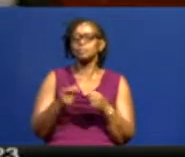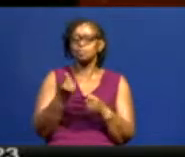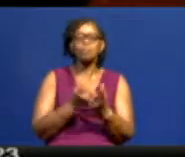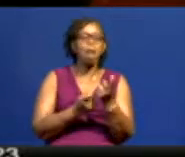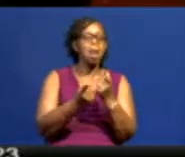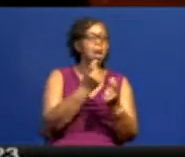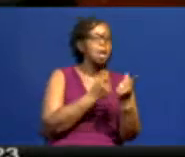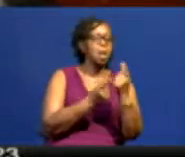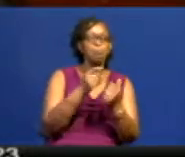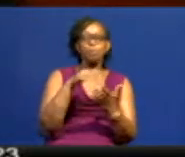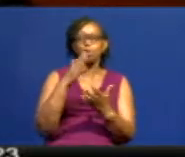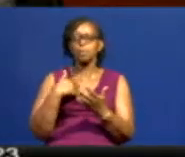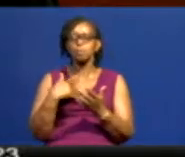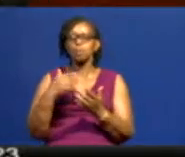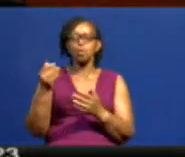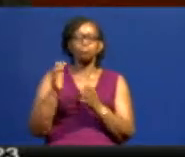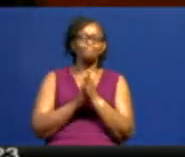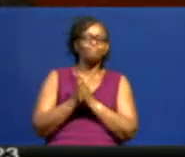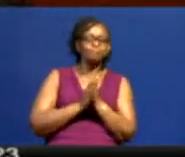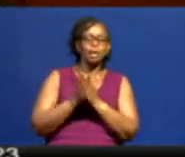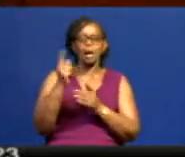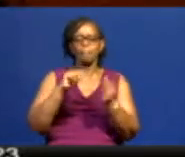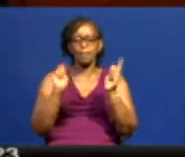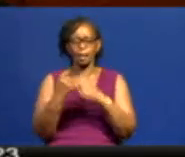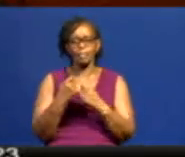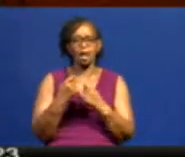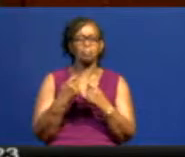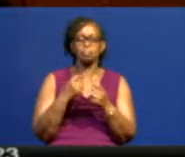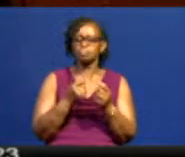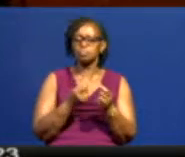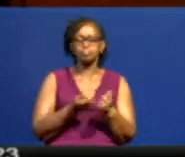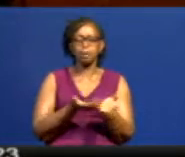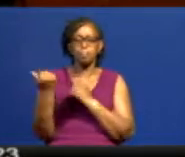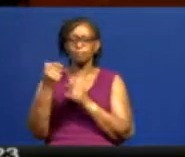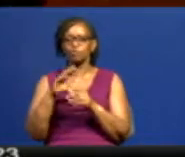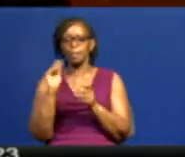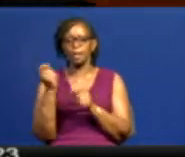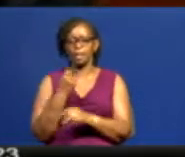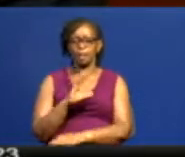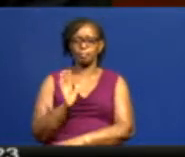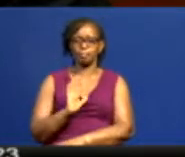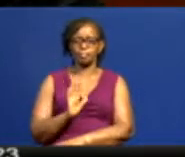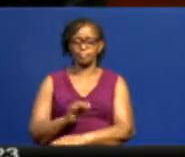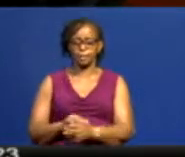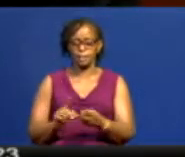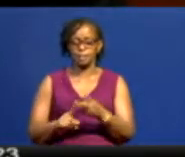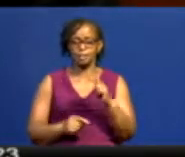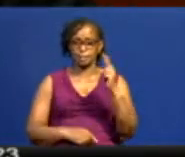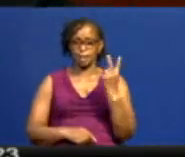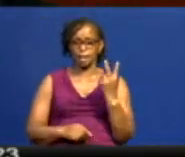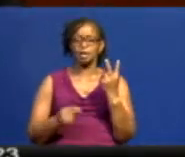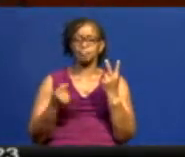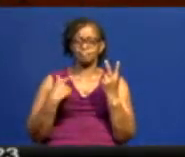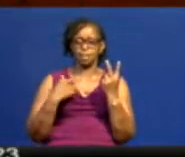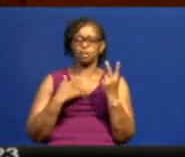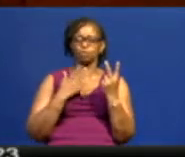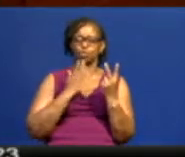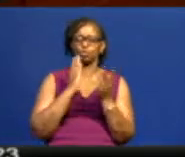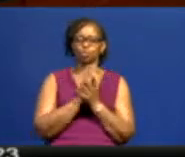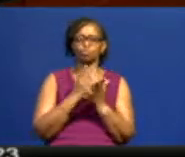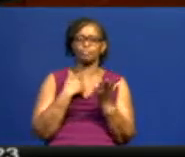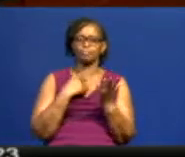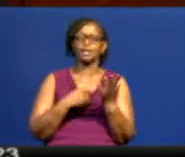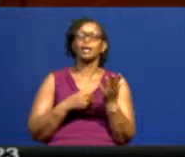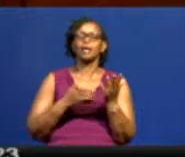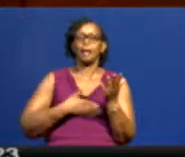investors coming to Kenya and not moving out of Kenya. Number 2, Honourable Speaker, I'm impressed that this policy will able